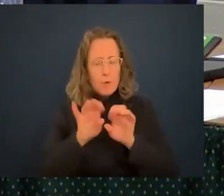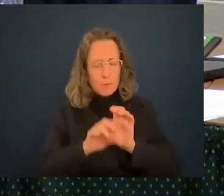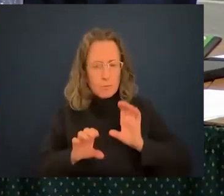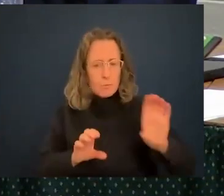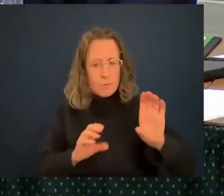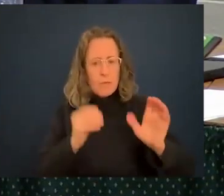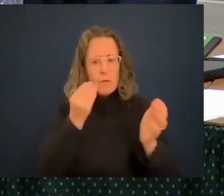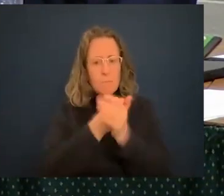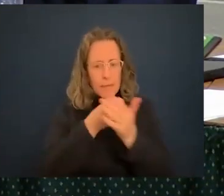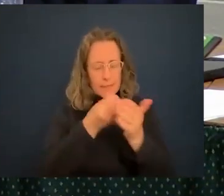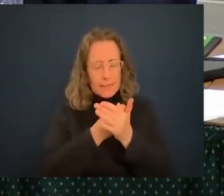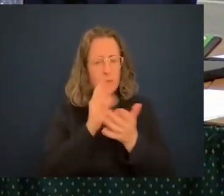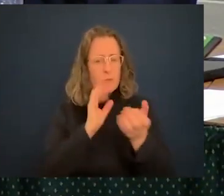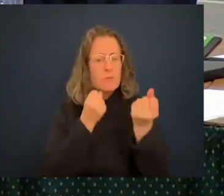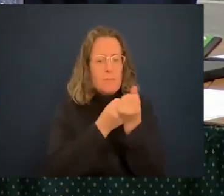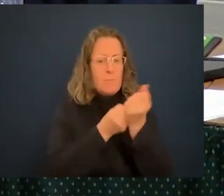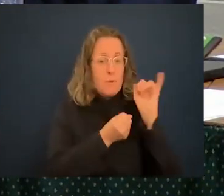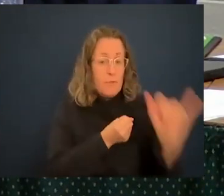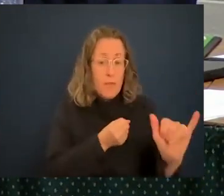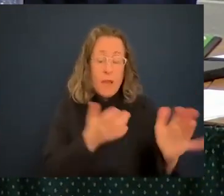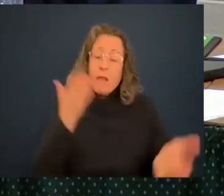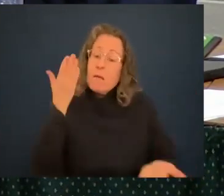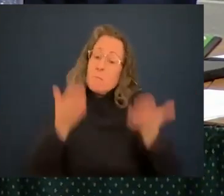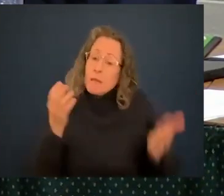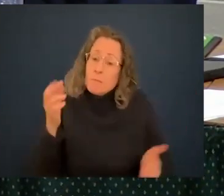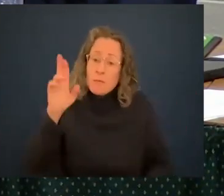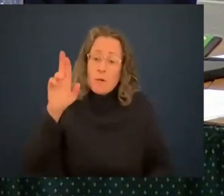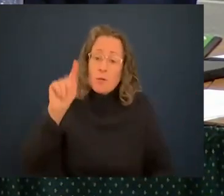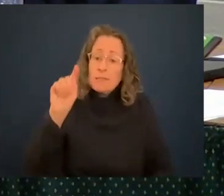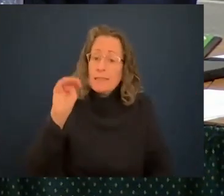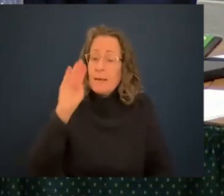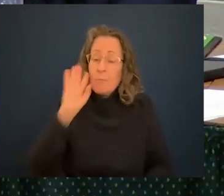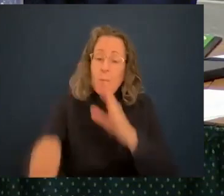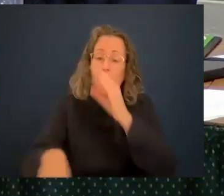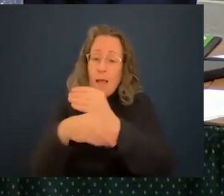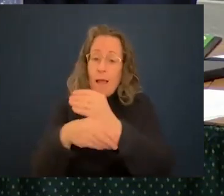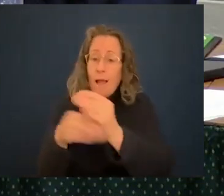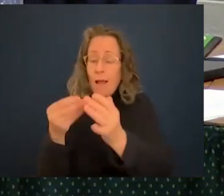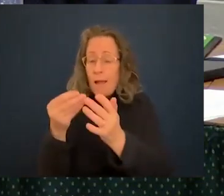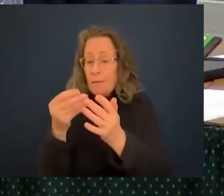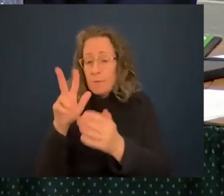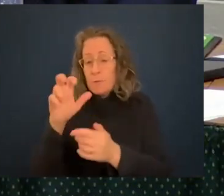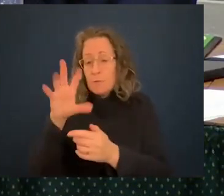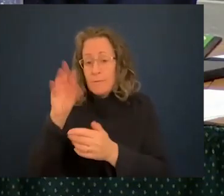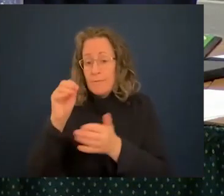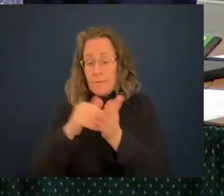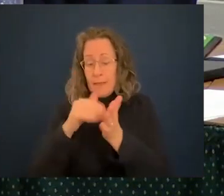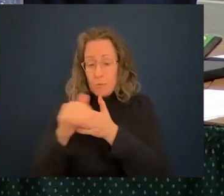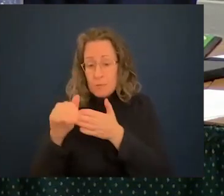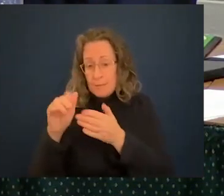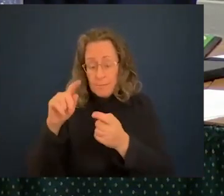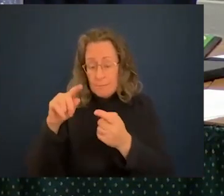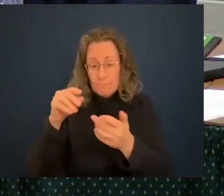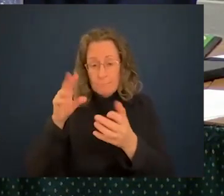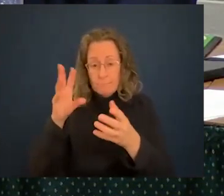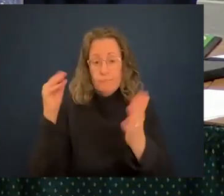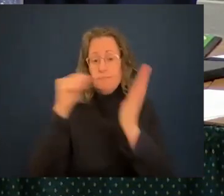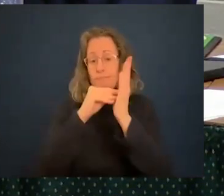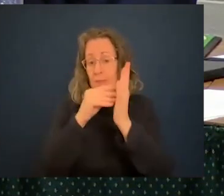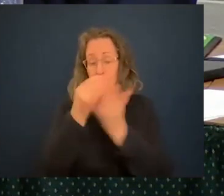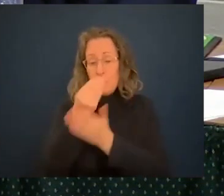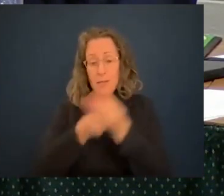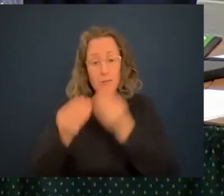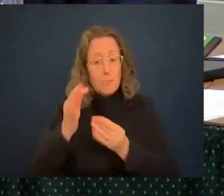RTM will support us by adding it to the budget and that would be wonderful but if they don't it's there and we can get